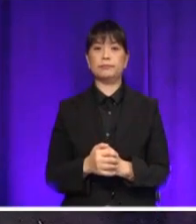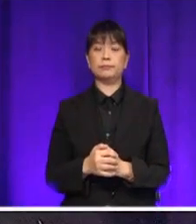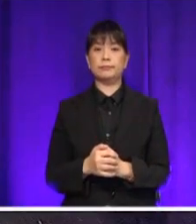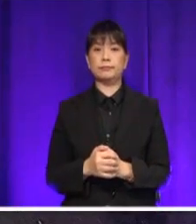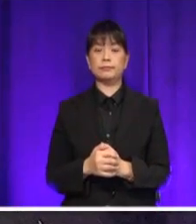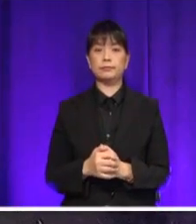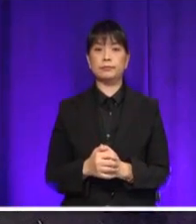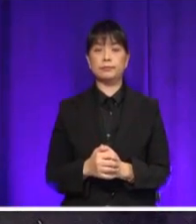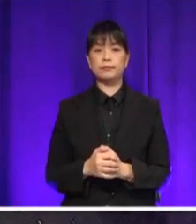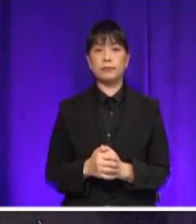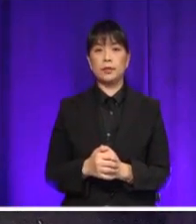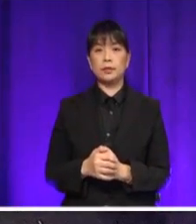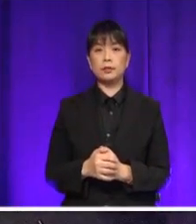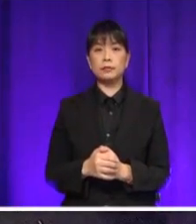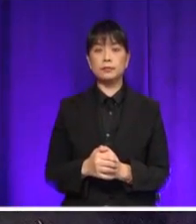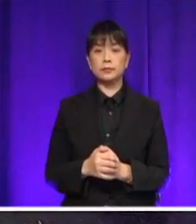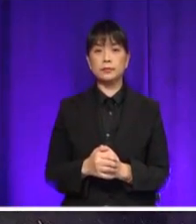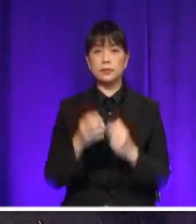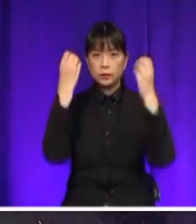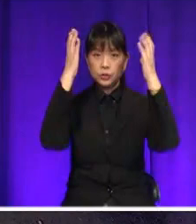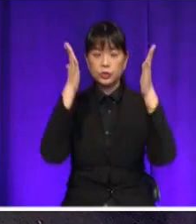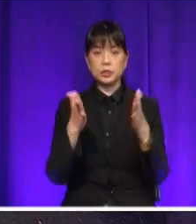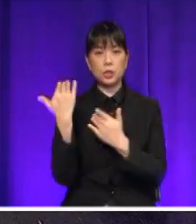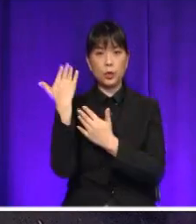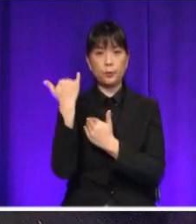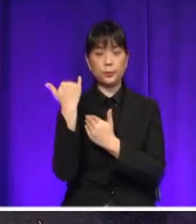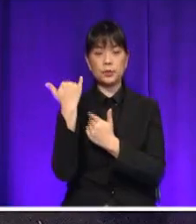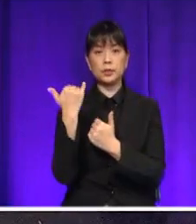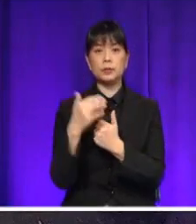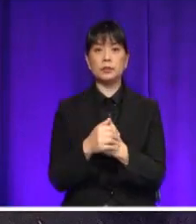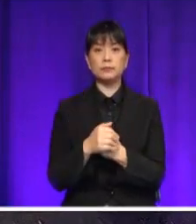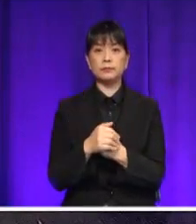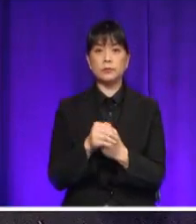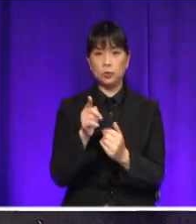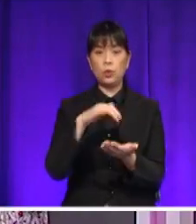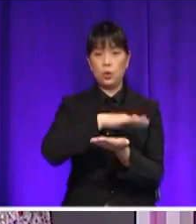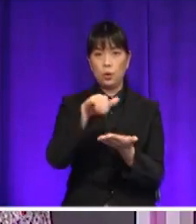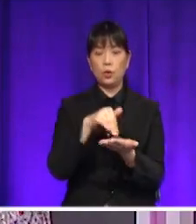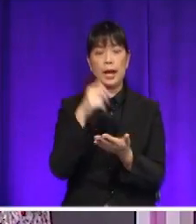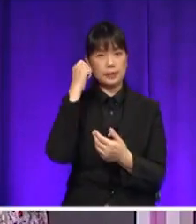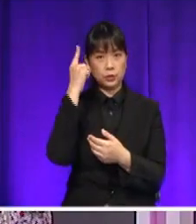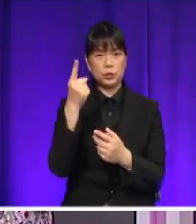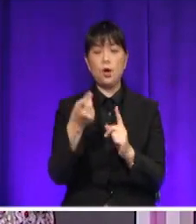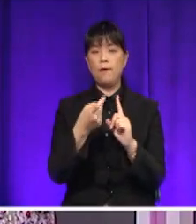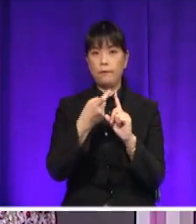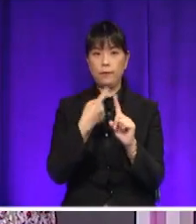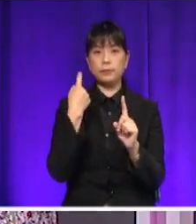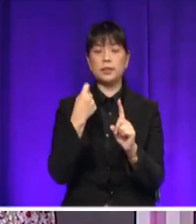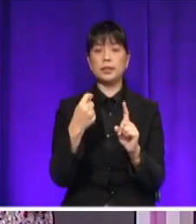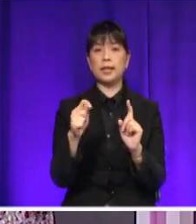guys, I hope you guys have understood more or less from the example that I have